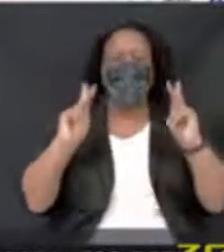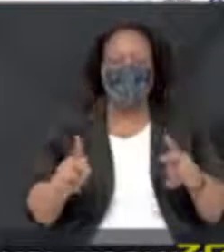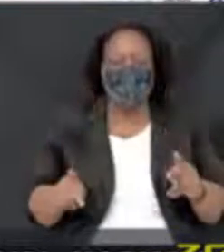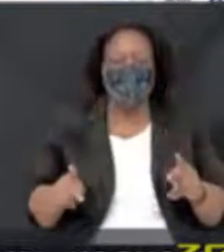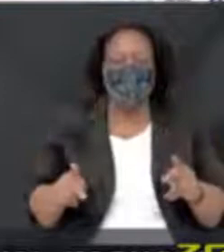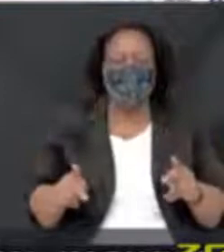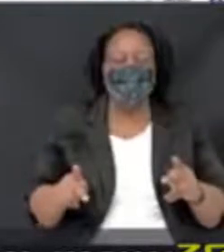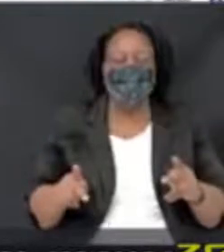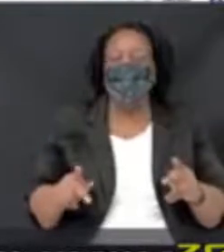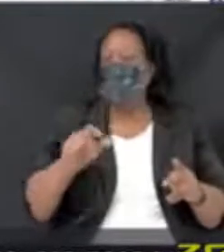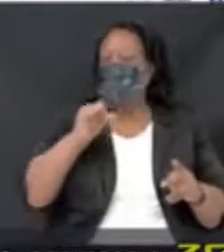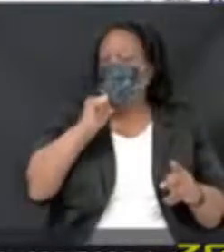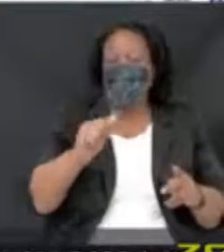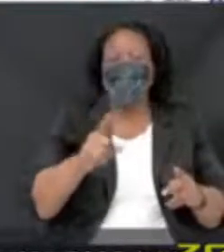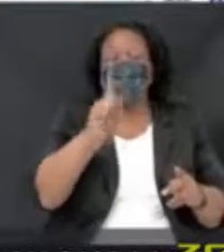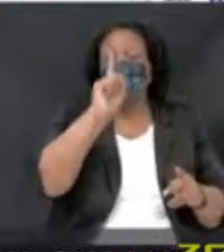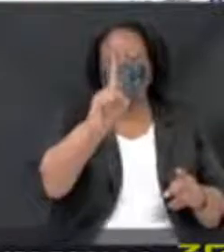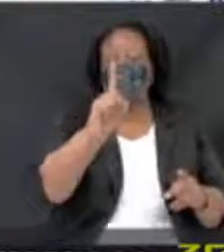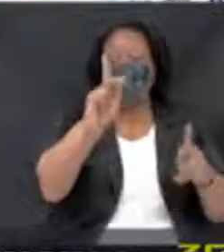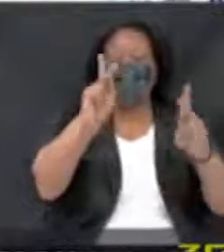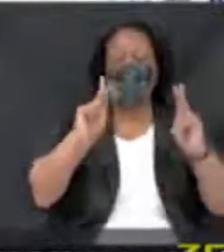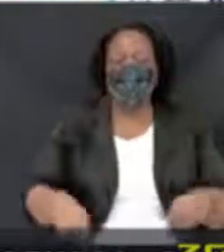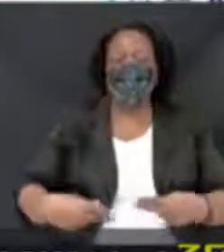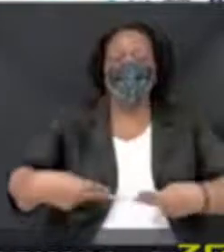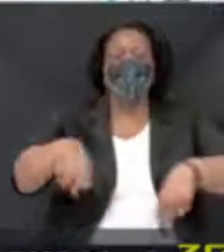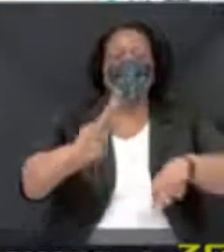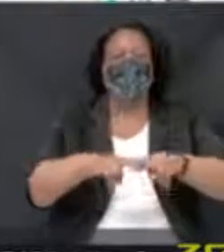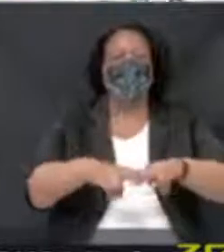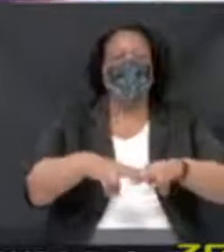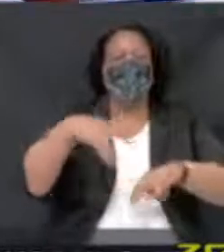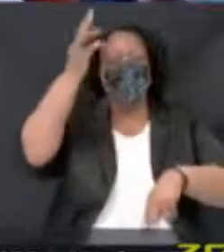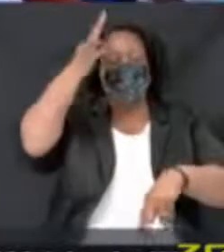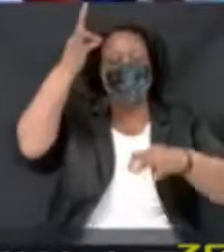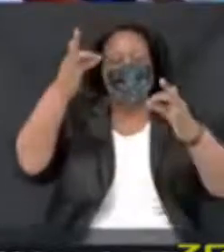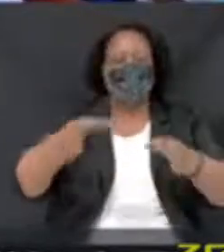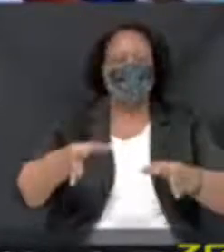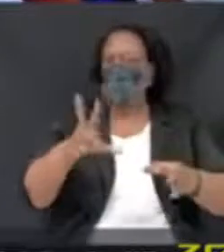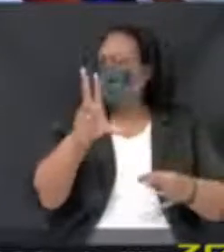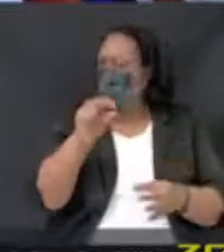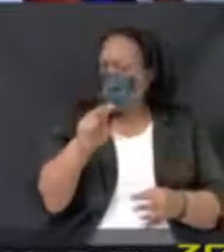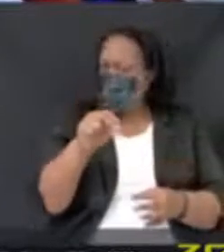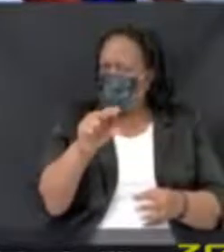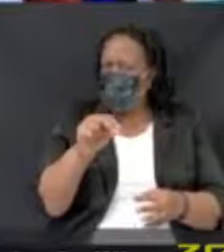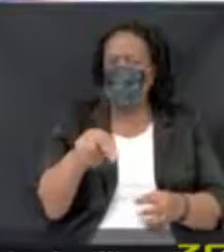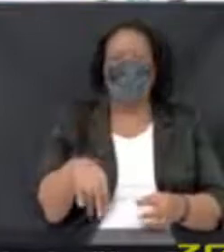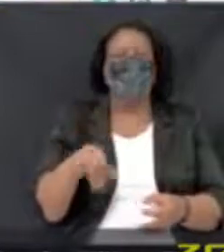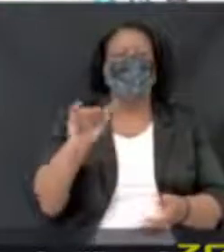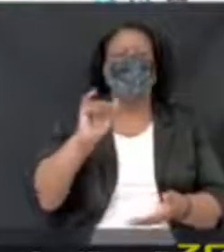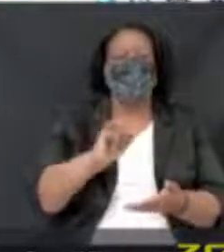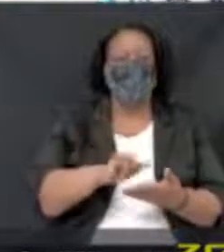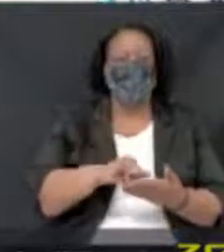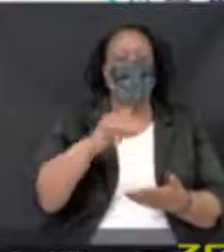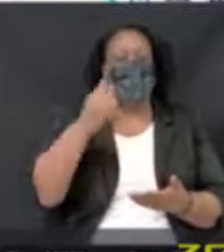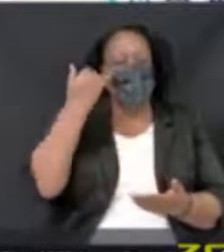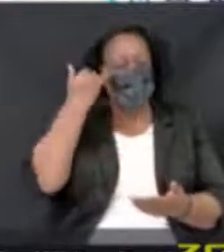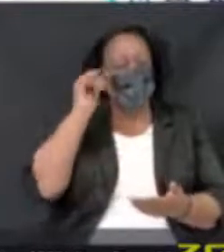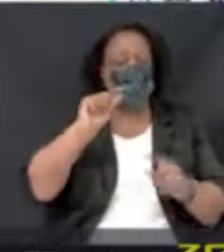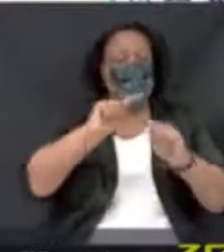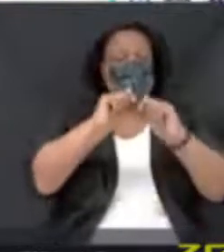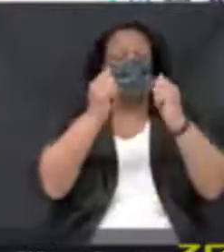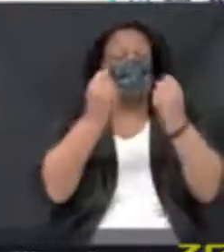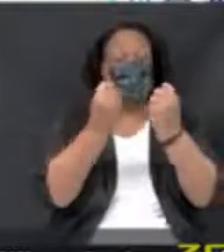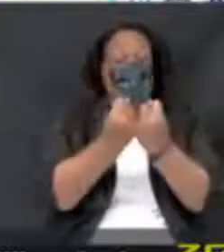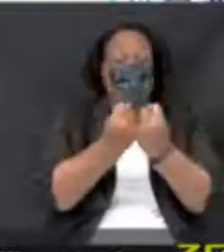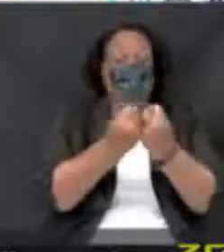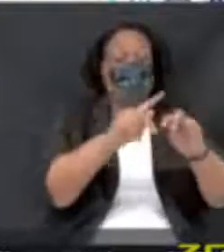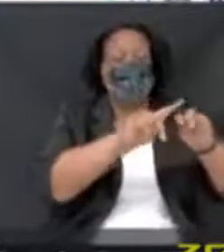collective agreement and understanding by all parties, whether it be sports, carnival, or anybody else,